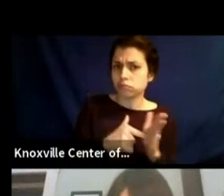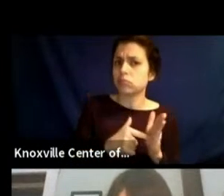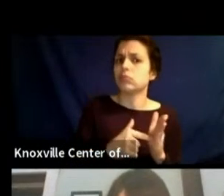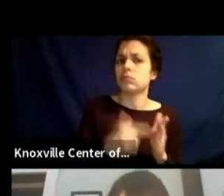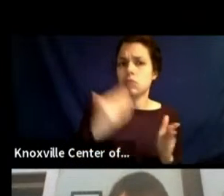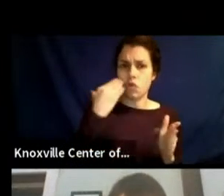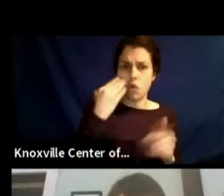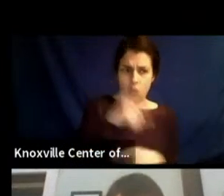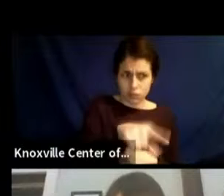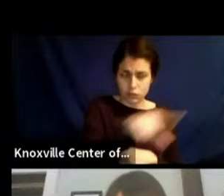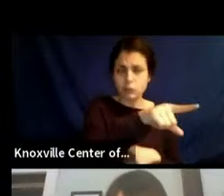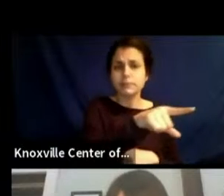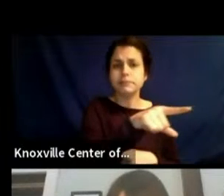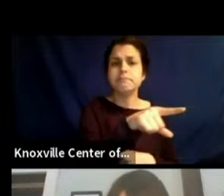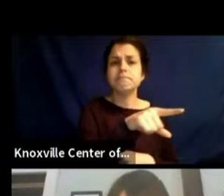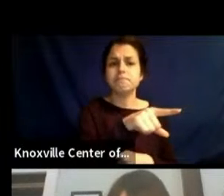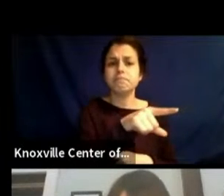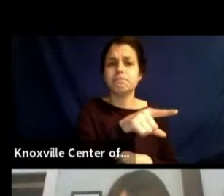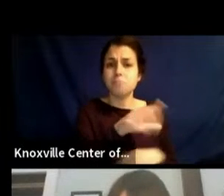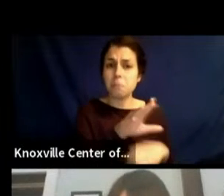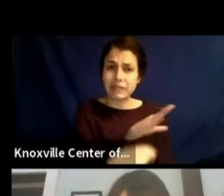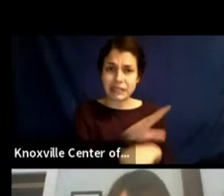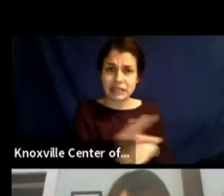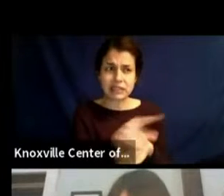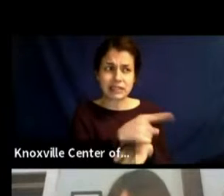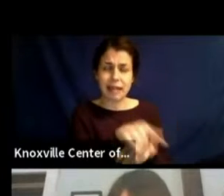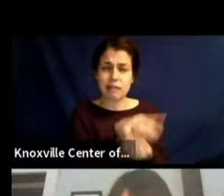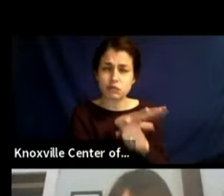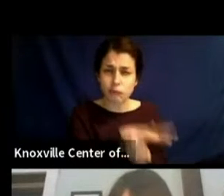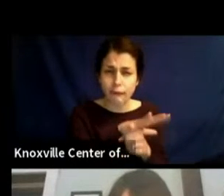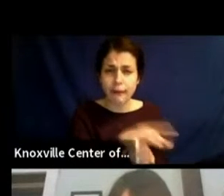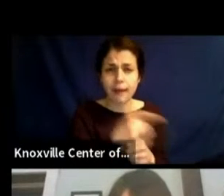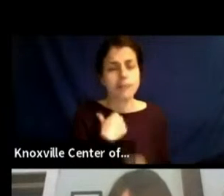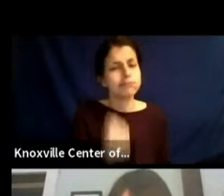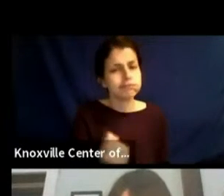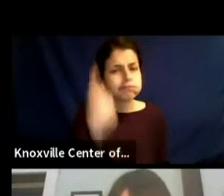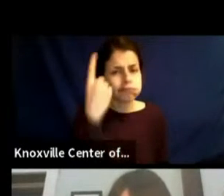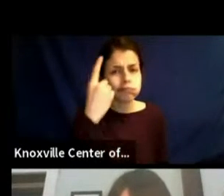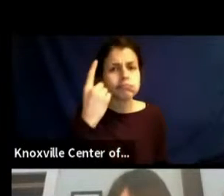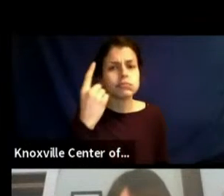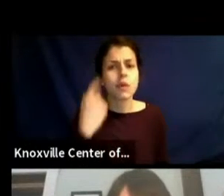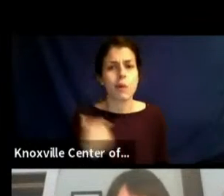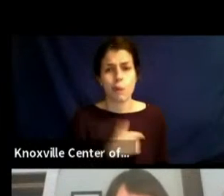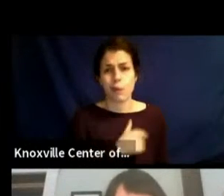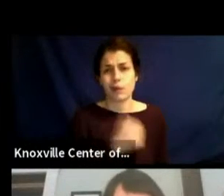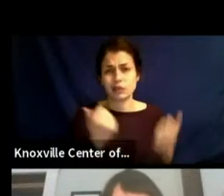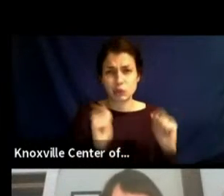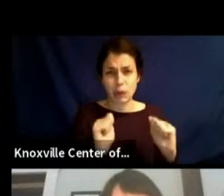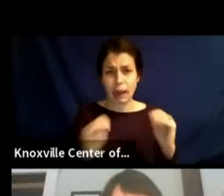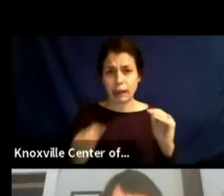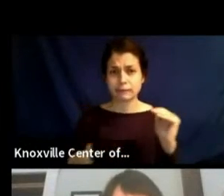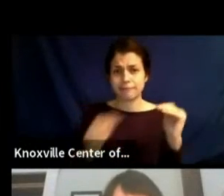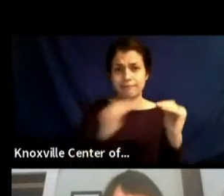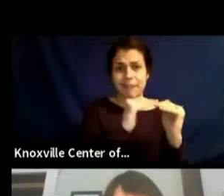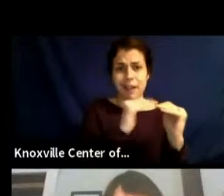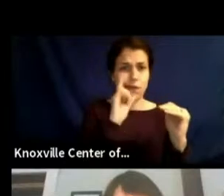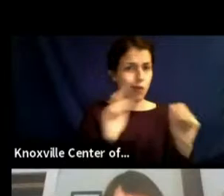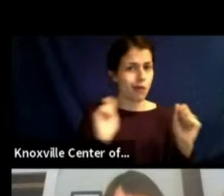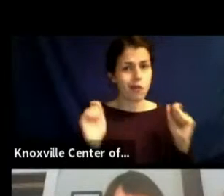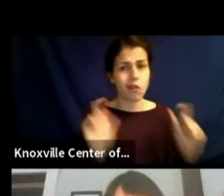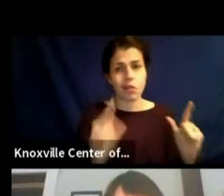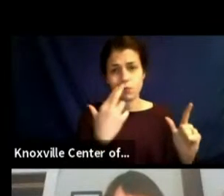it puts on businesses. We tried to make it a level playing field, but it is